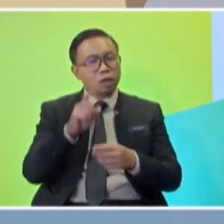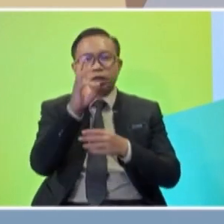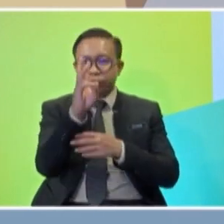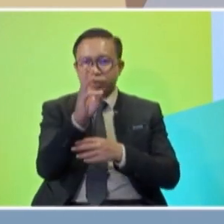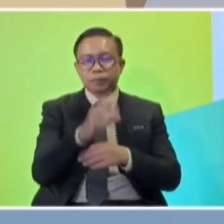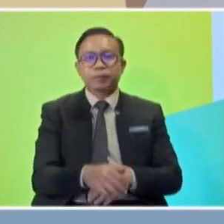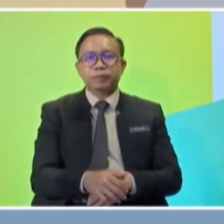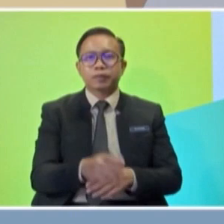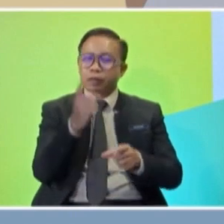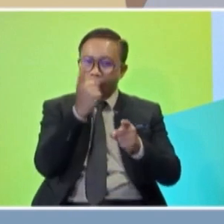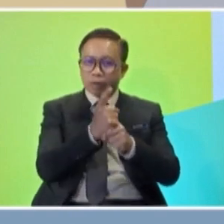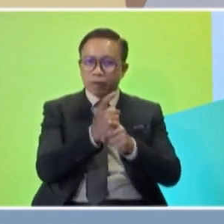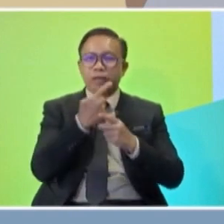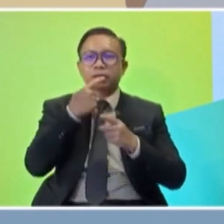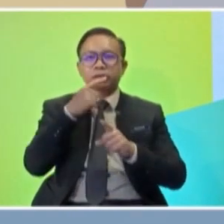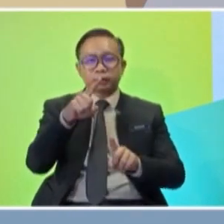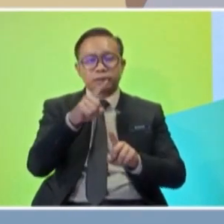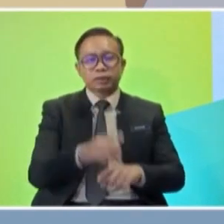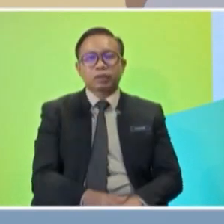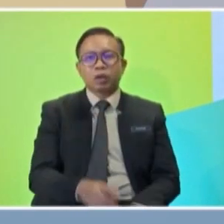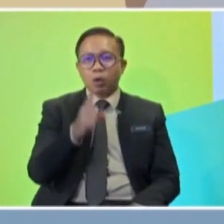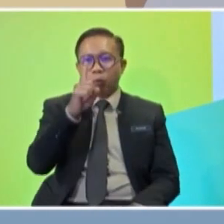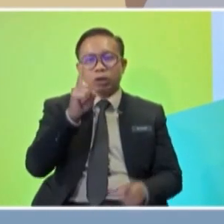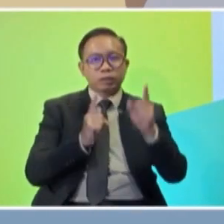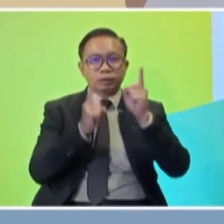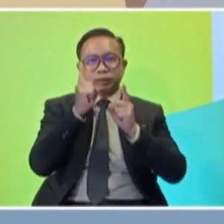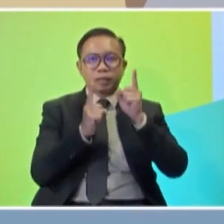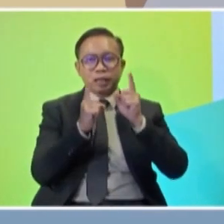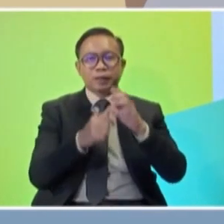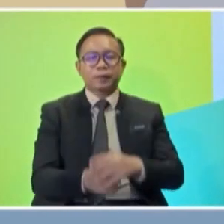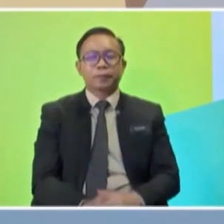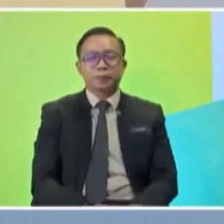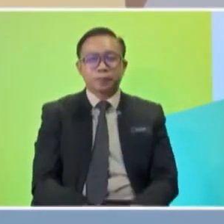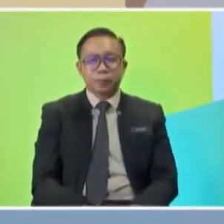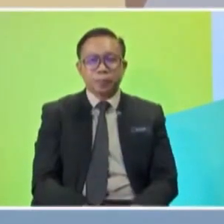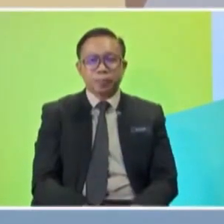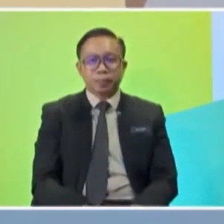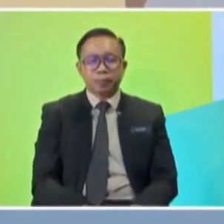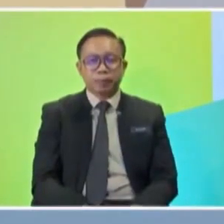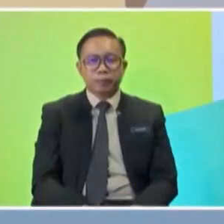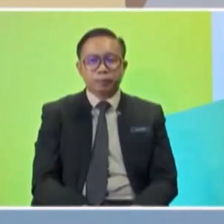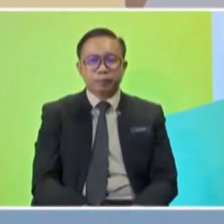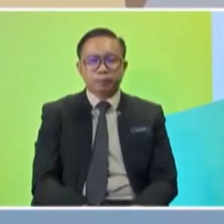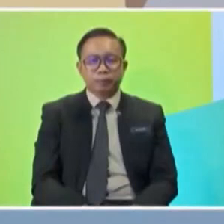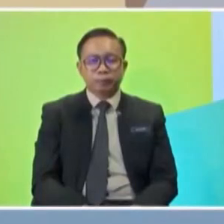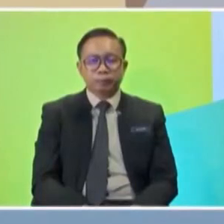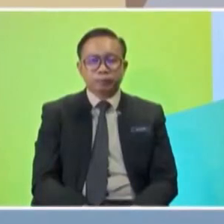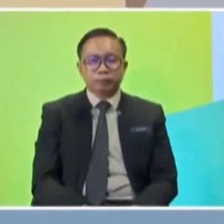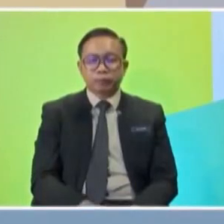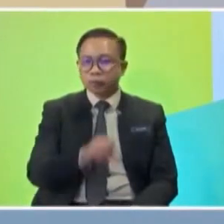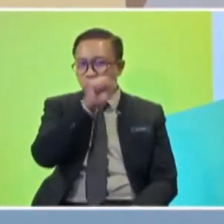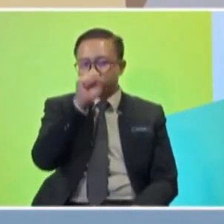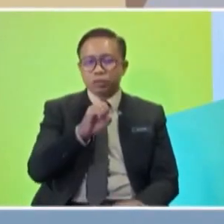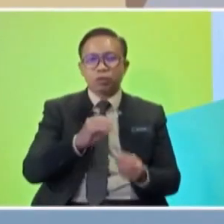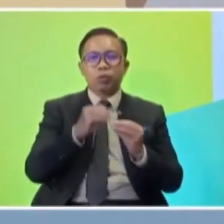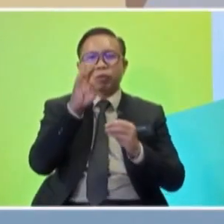for the correct answer, Arisha. Good one job. 1 star for Arisha. Okay. Alright, now let's go for question